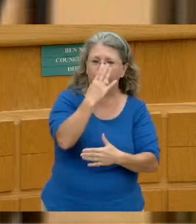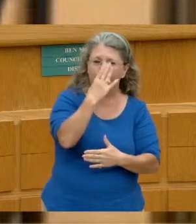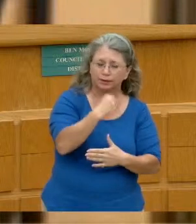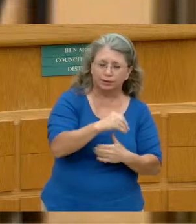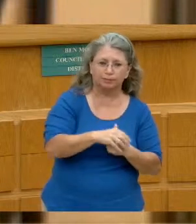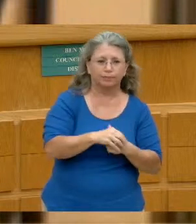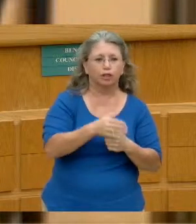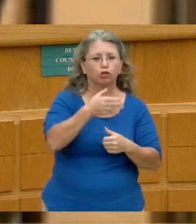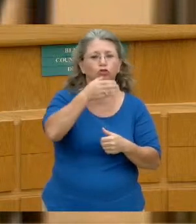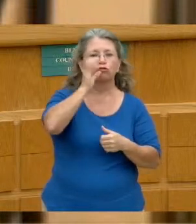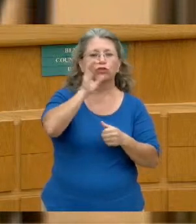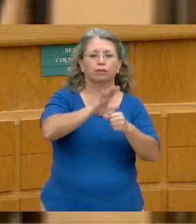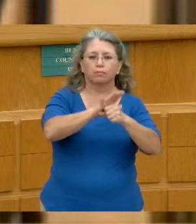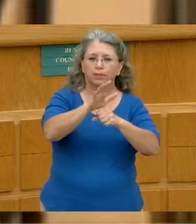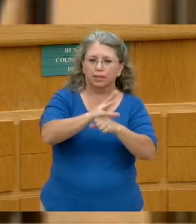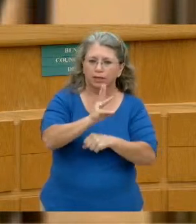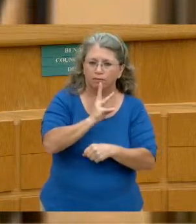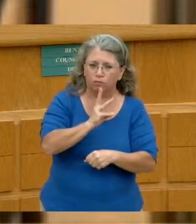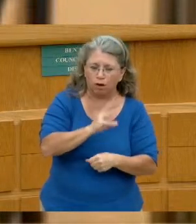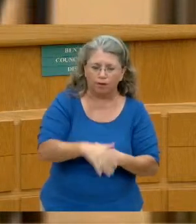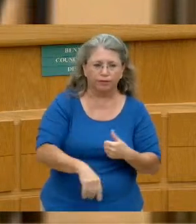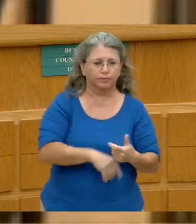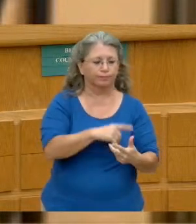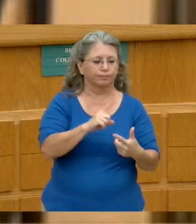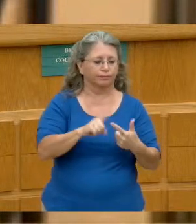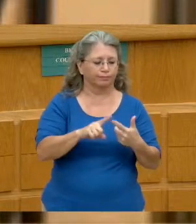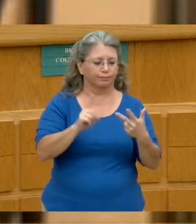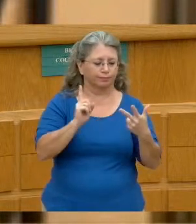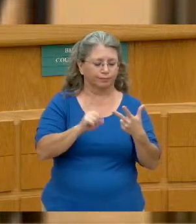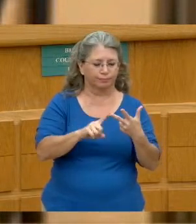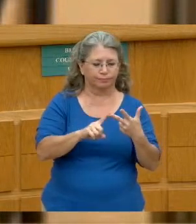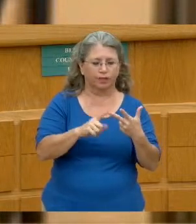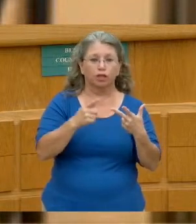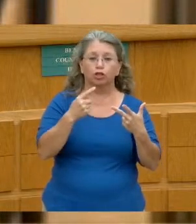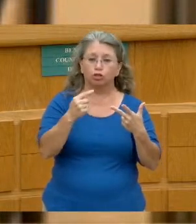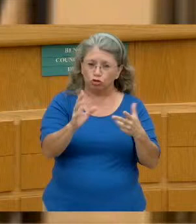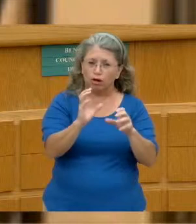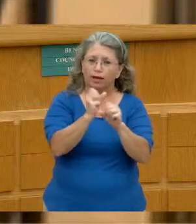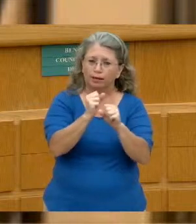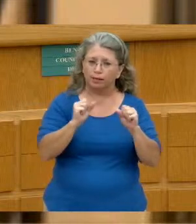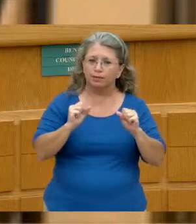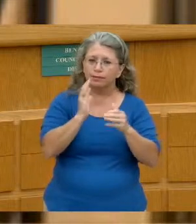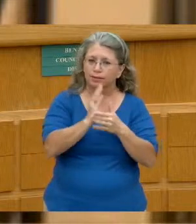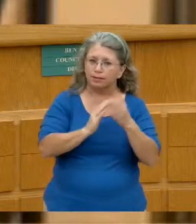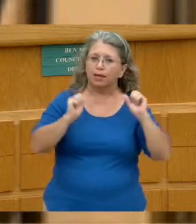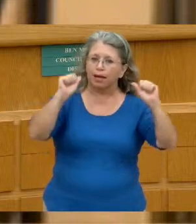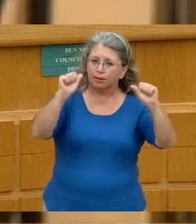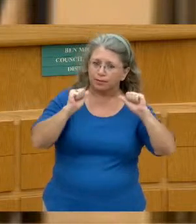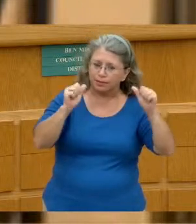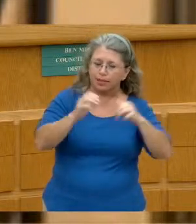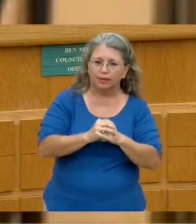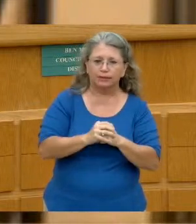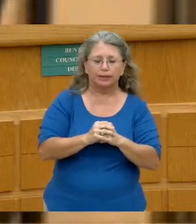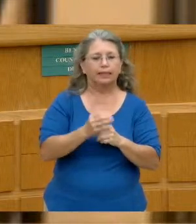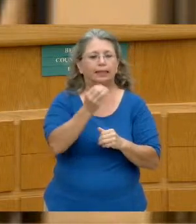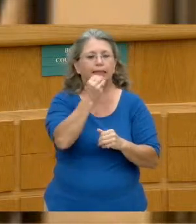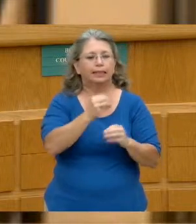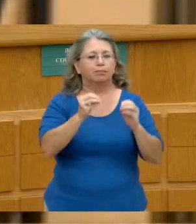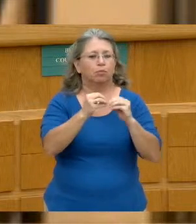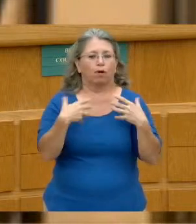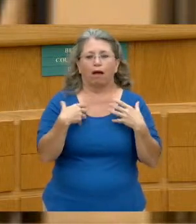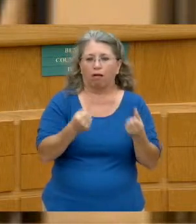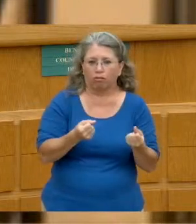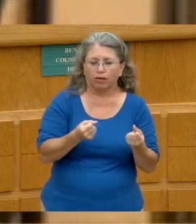drink plenty of water. You're going to try to get exercise if you can. Eat healthier. But the other thing